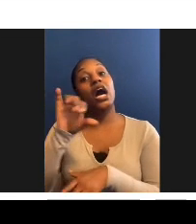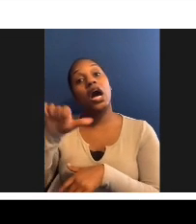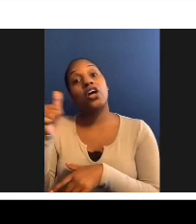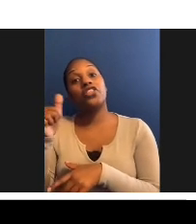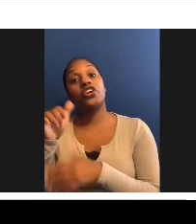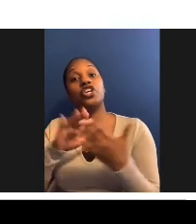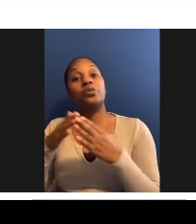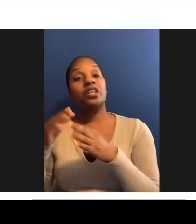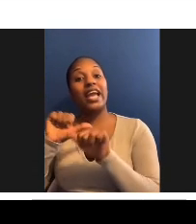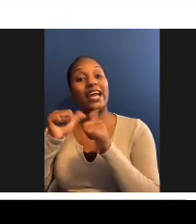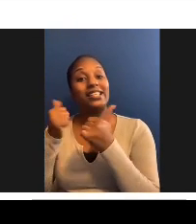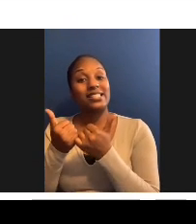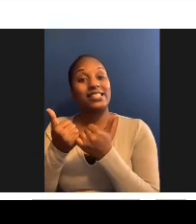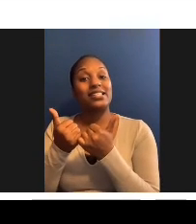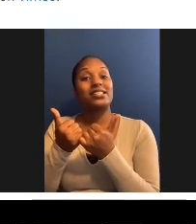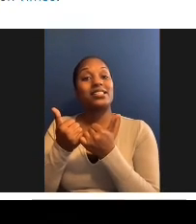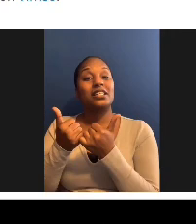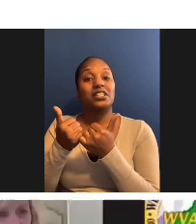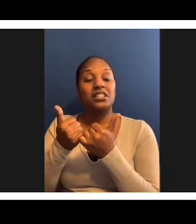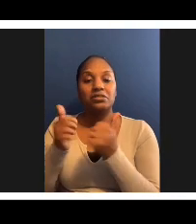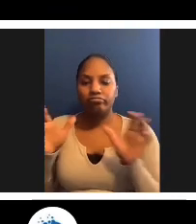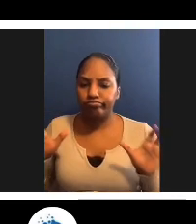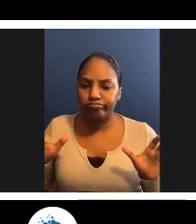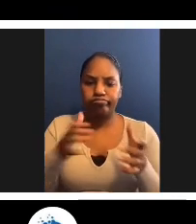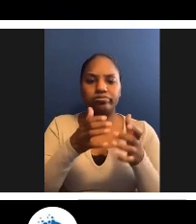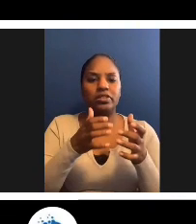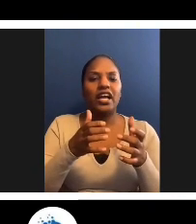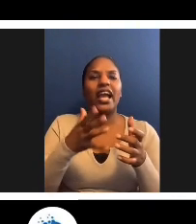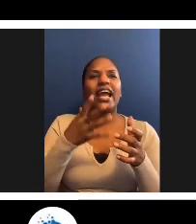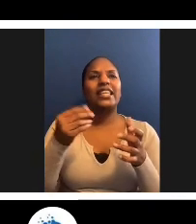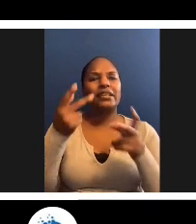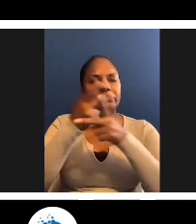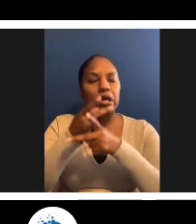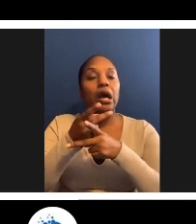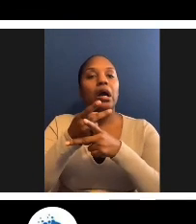to really stop folks from